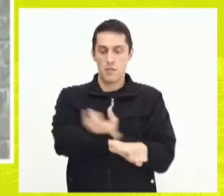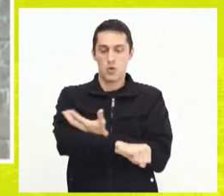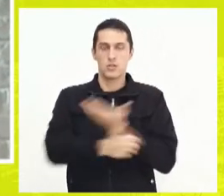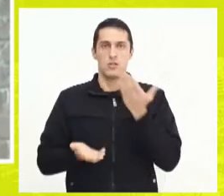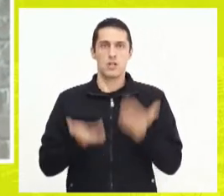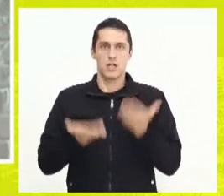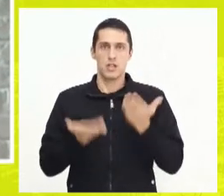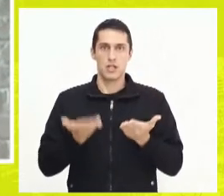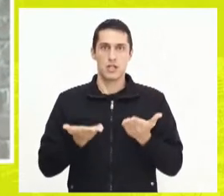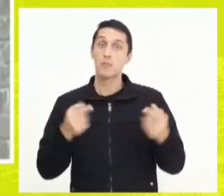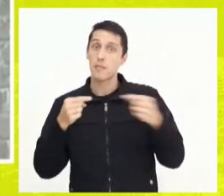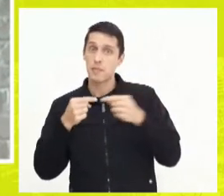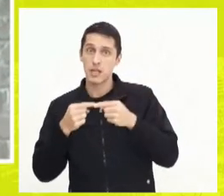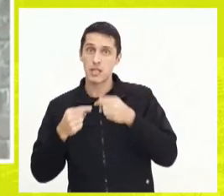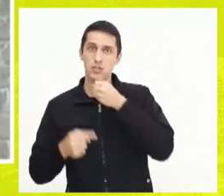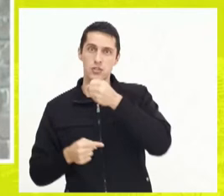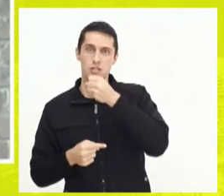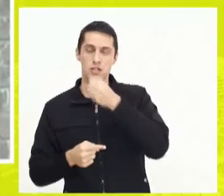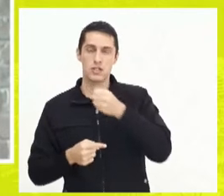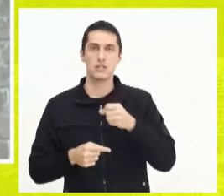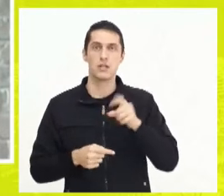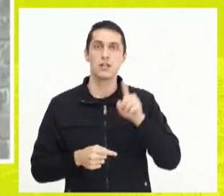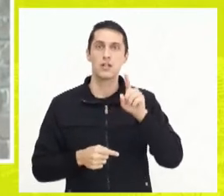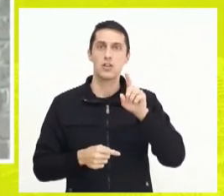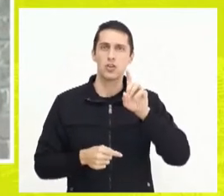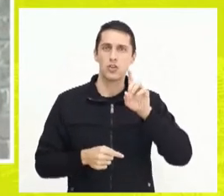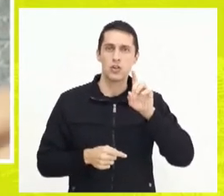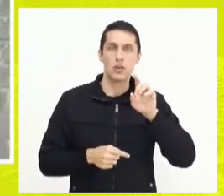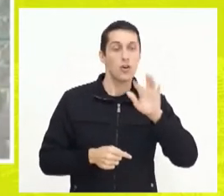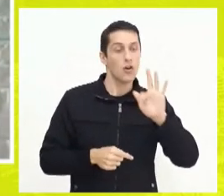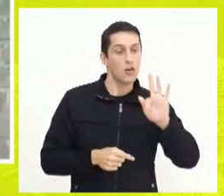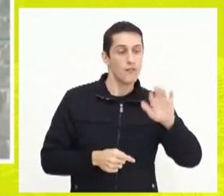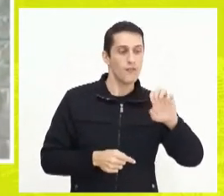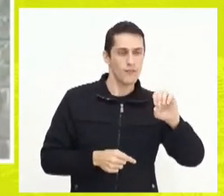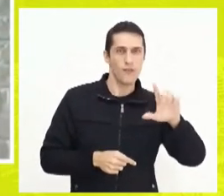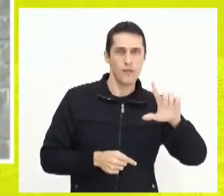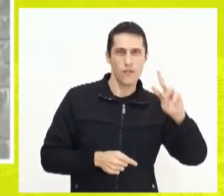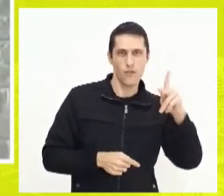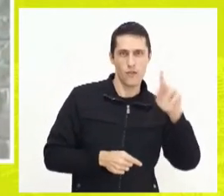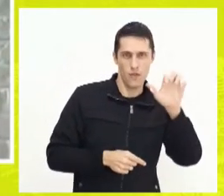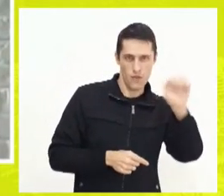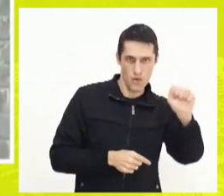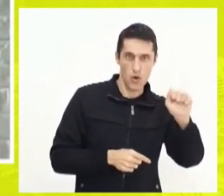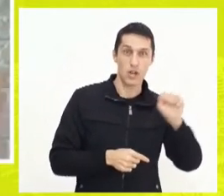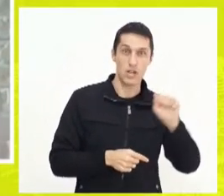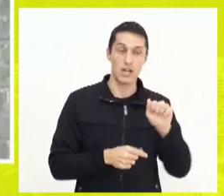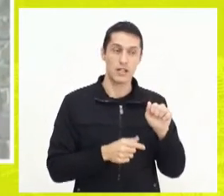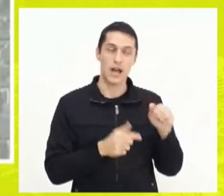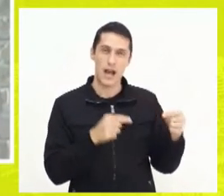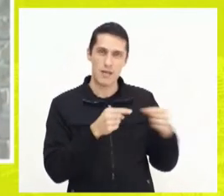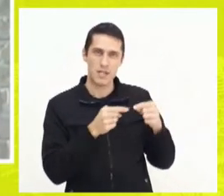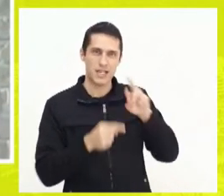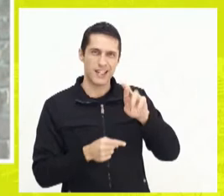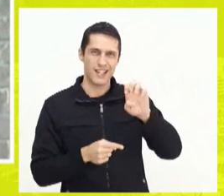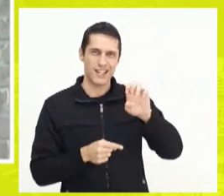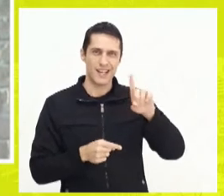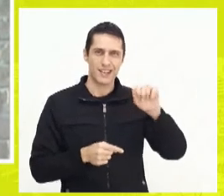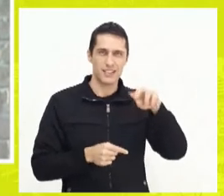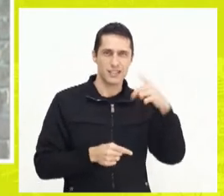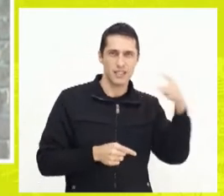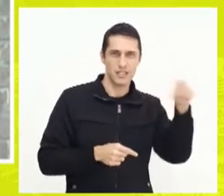at fullert sao paulo and outside newsrooms with partnerships with the different